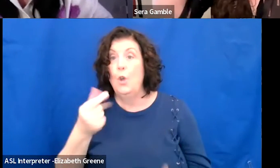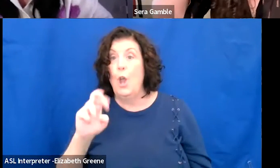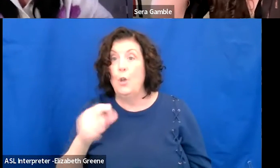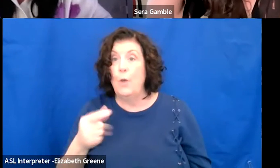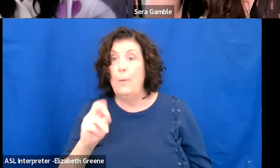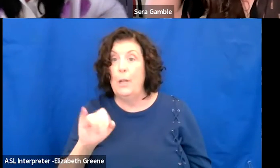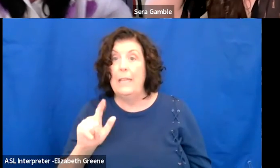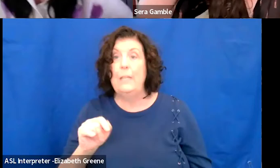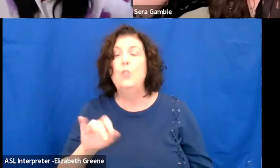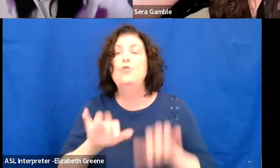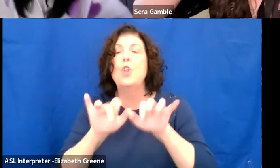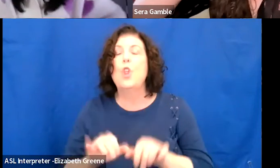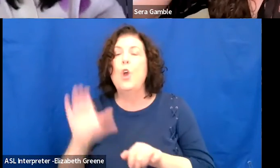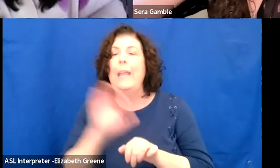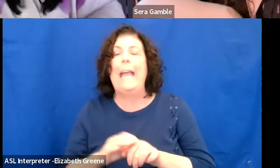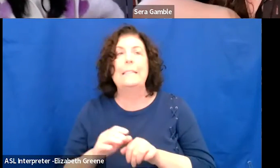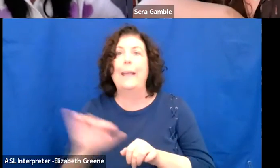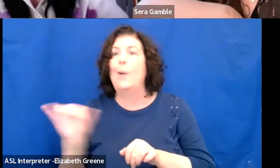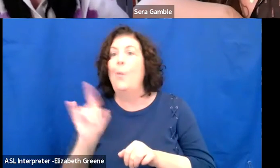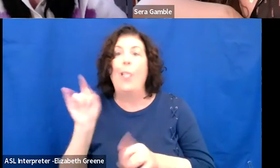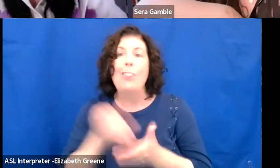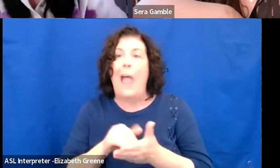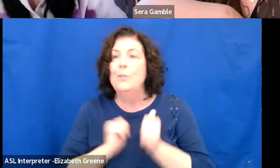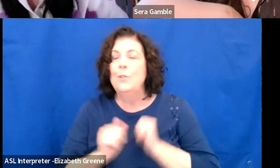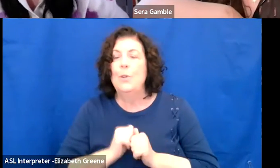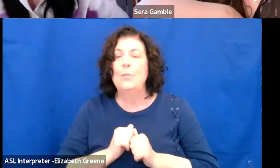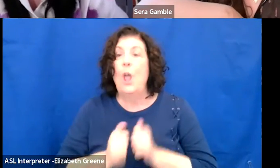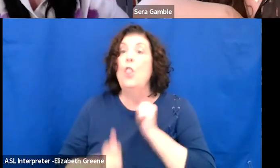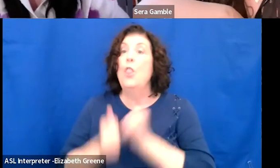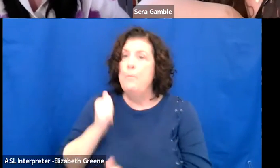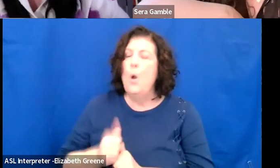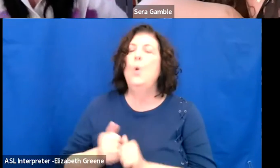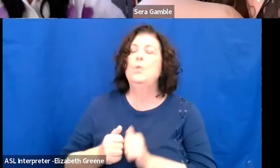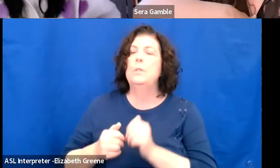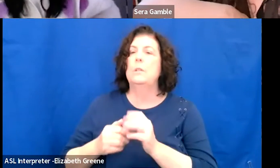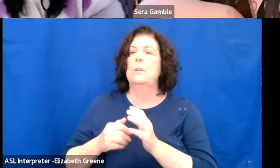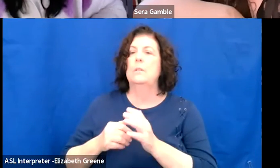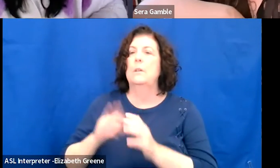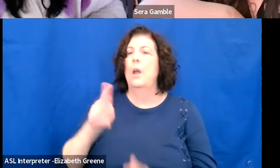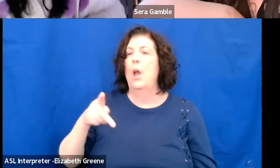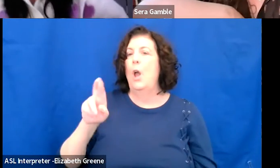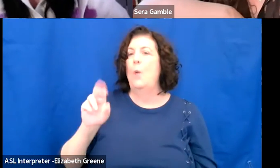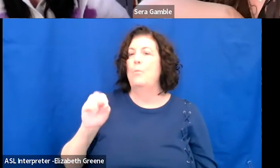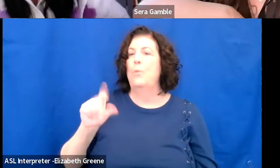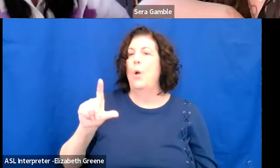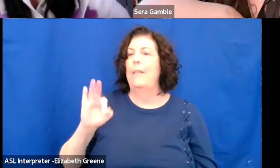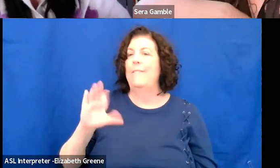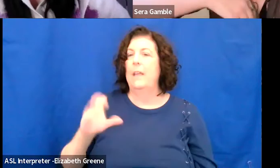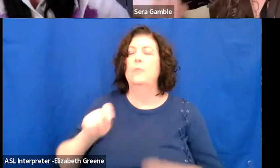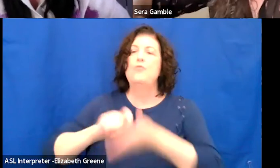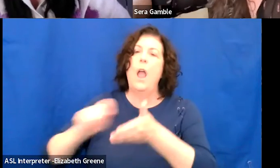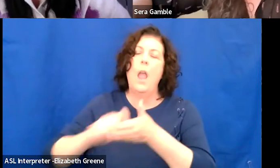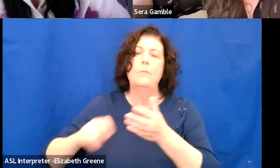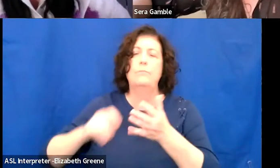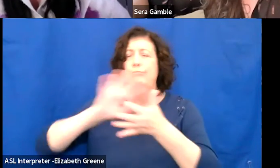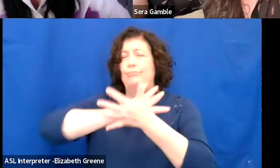has 1,000 shows. He is the most, I think, prolific. He's probably the most prolific right now, right? Maybe in history. Yeah. Maybe in history. He